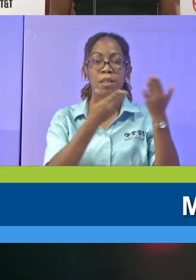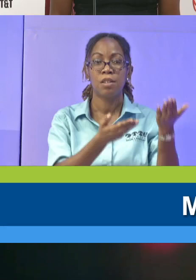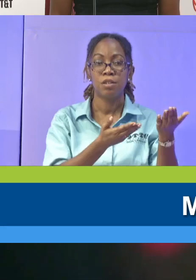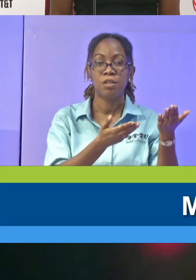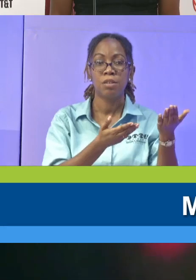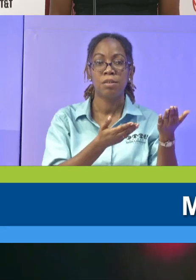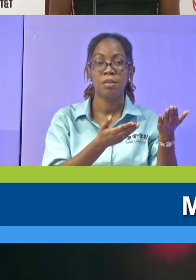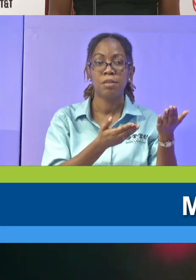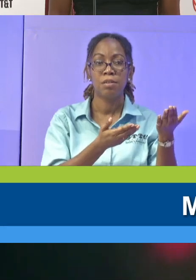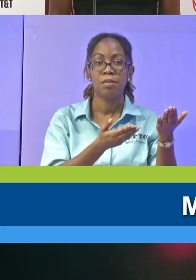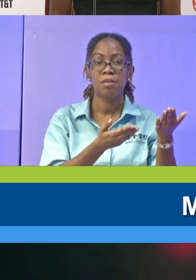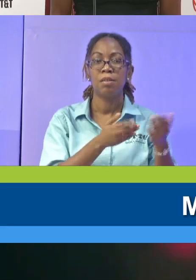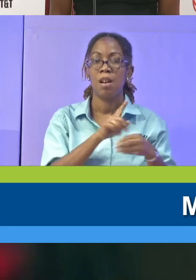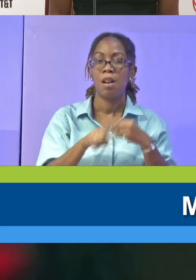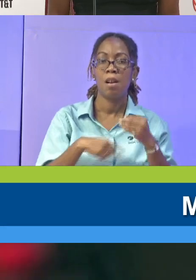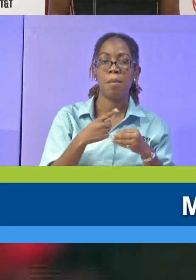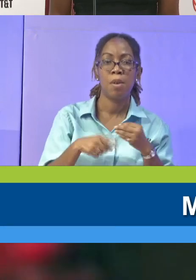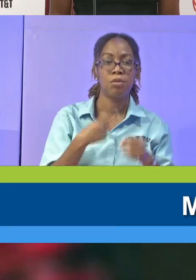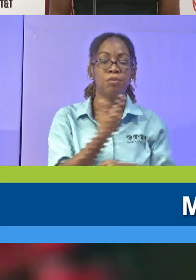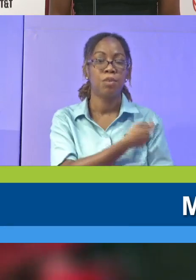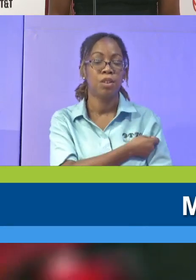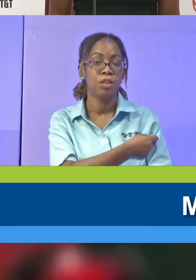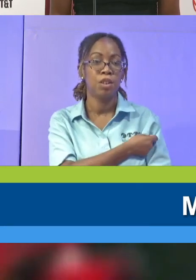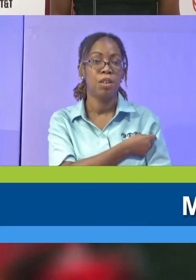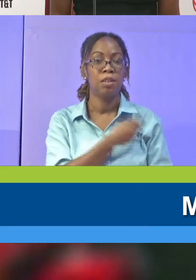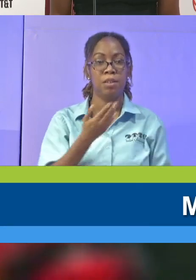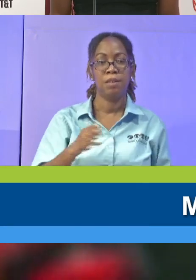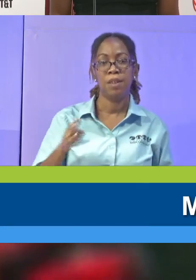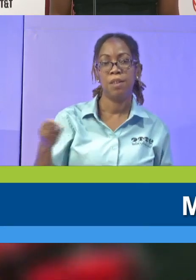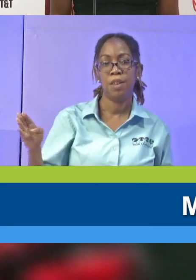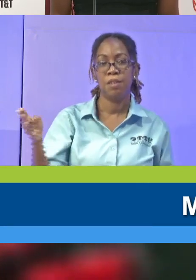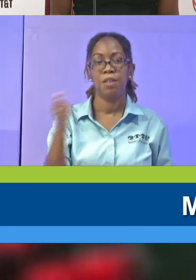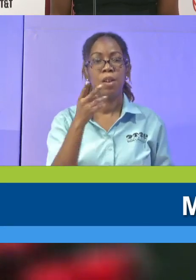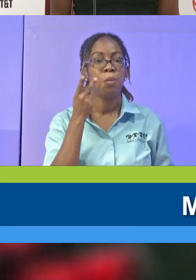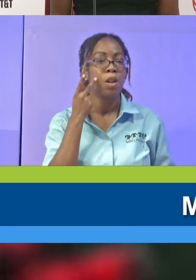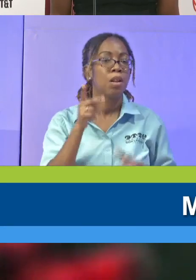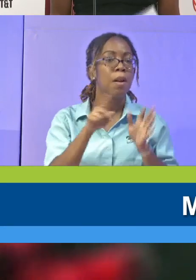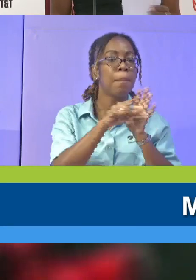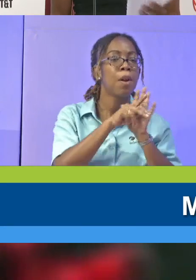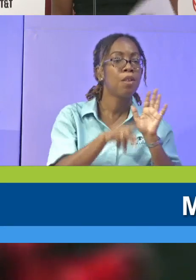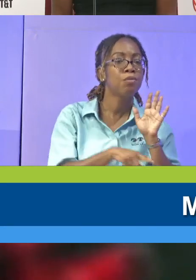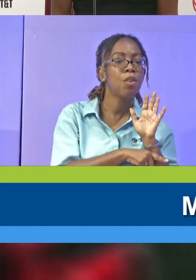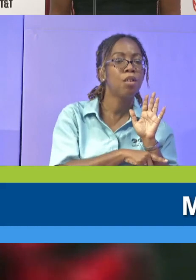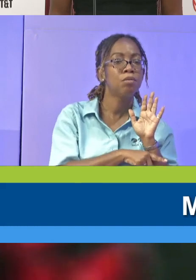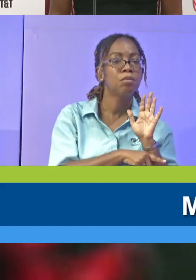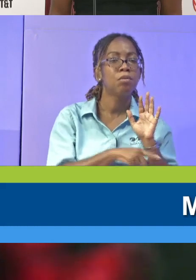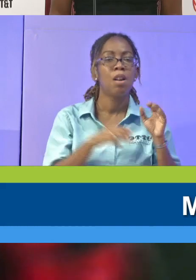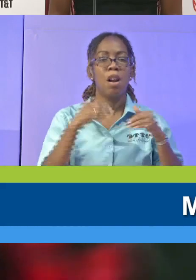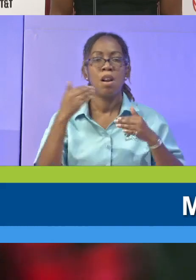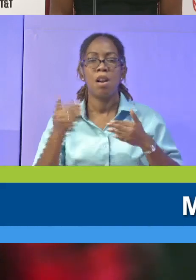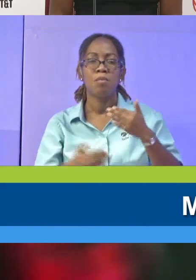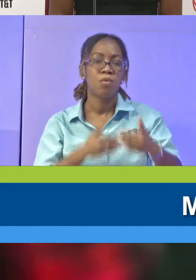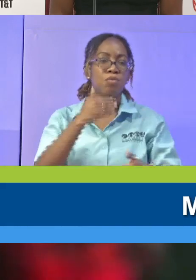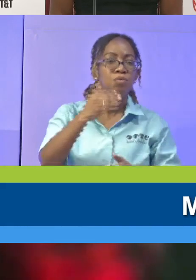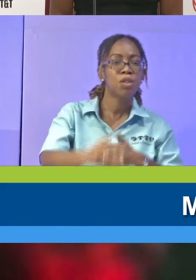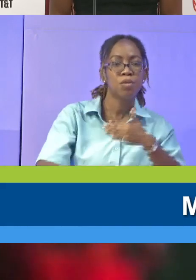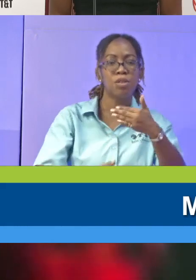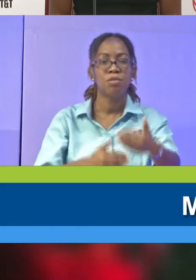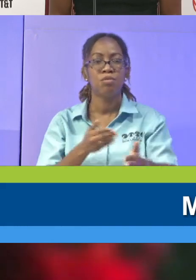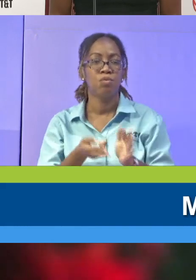individual vaccines. And they would look at the overall policies and procedures in terms of reviewing